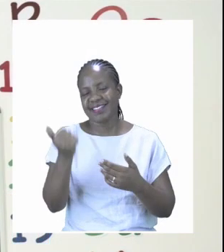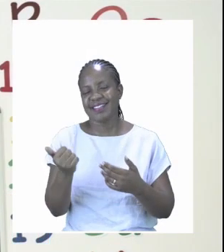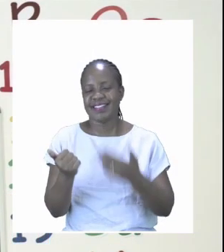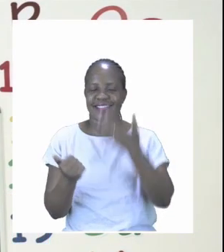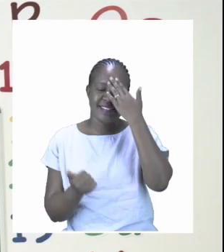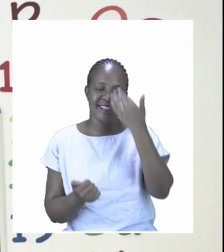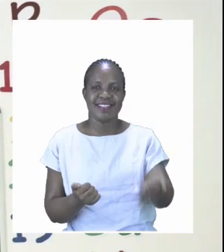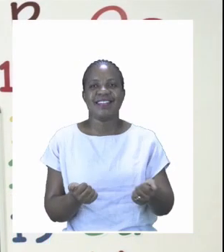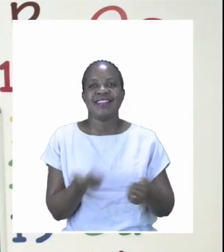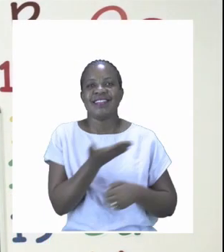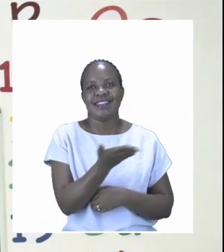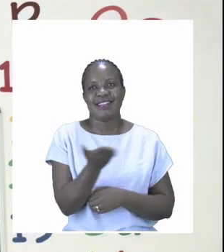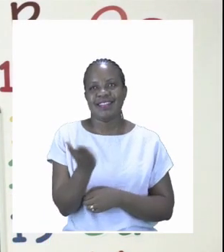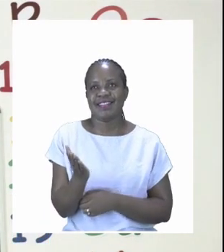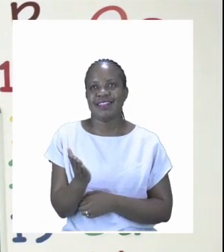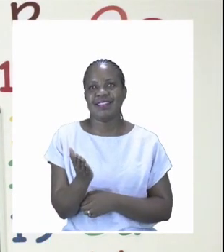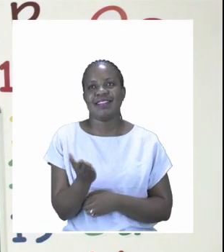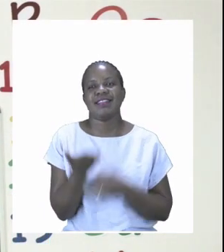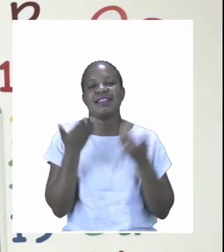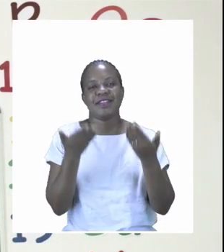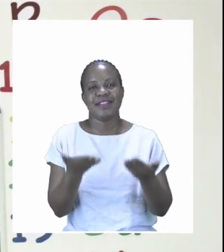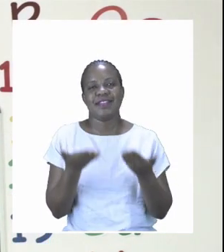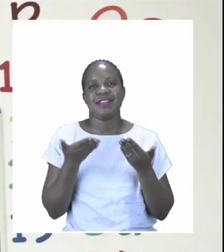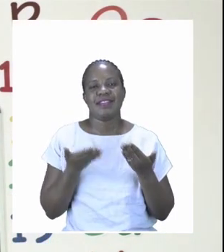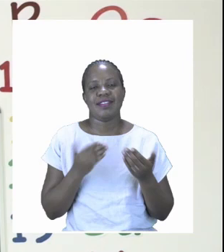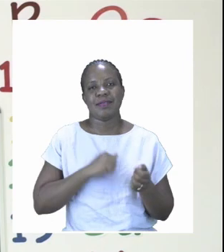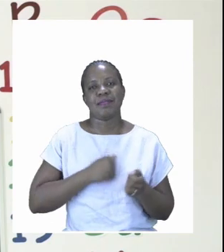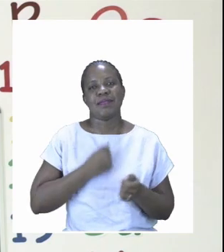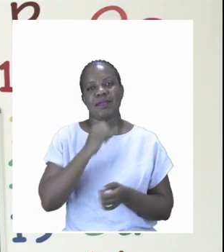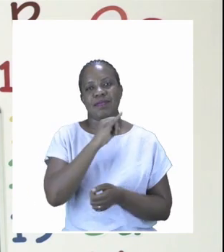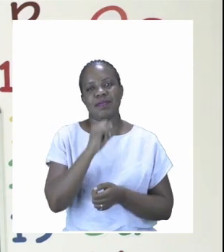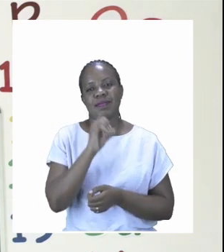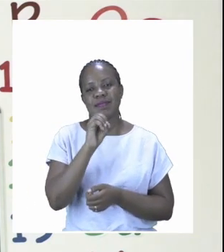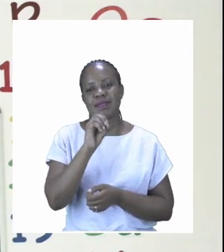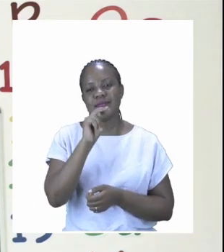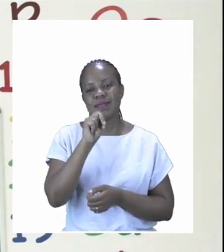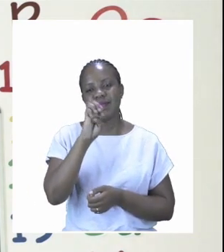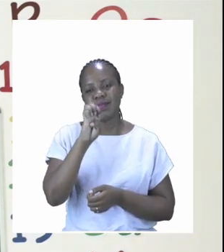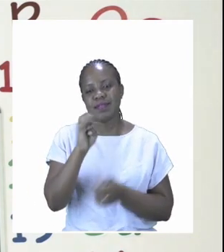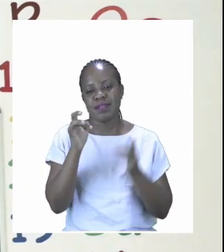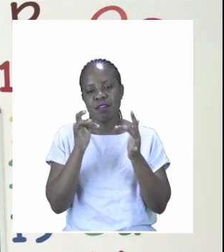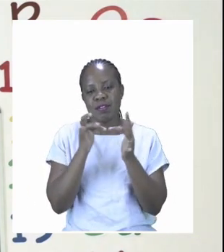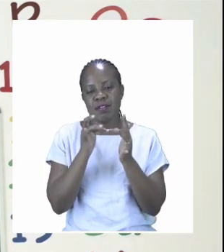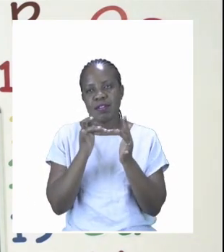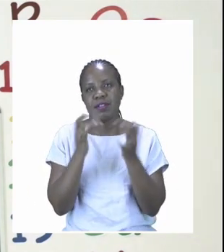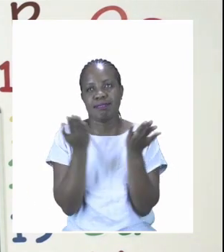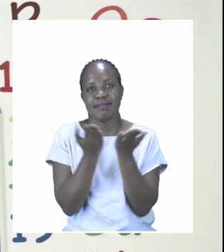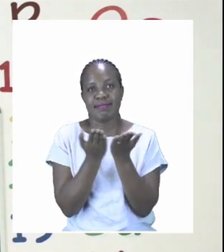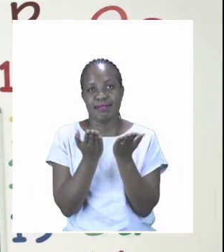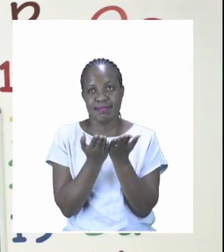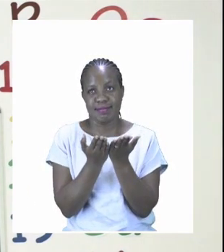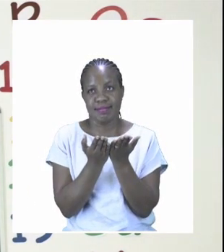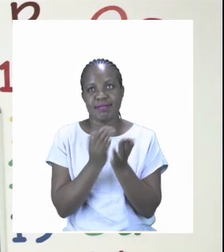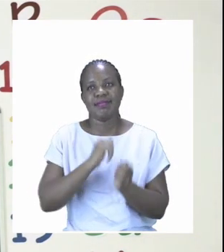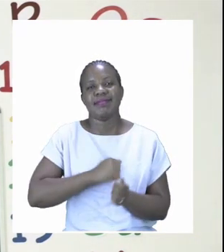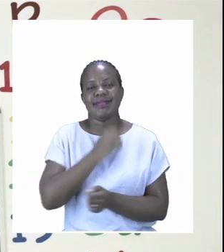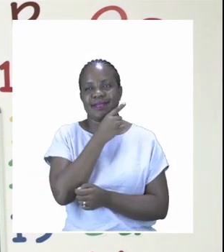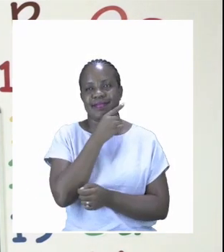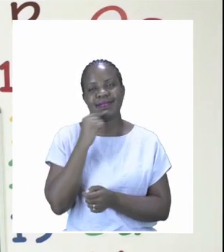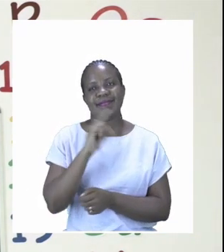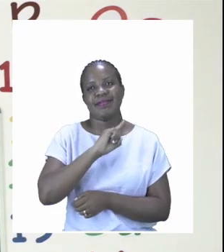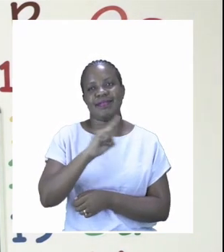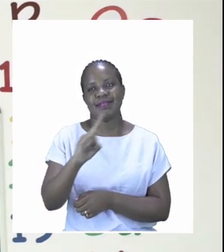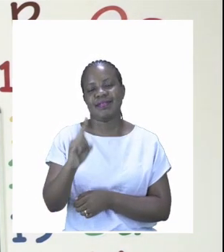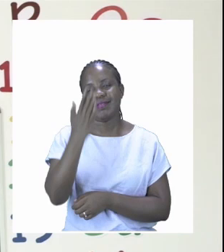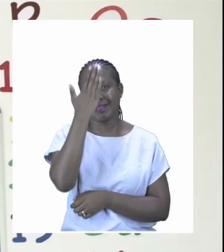Hello everyone and welcome to My Zone Online School. My name is Teacher Mutsa and thank you